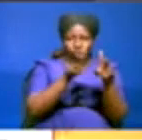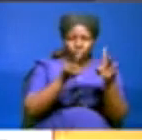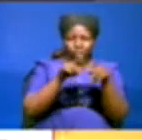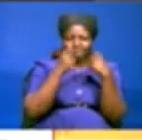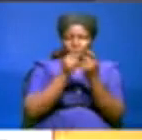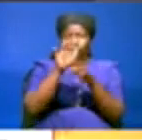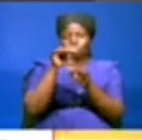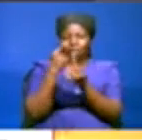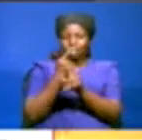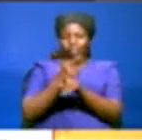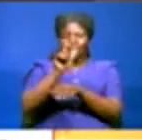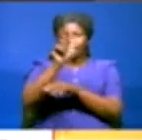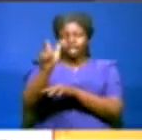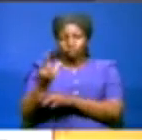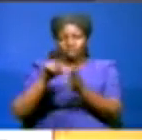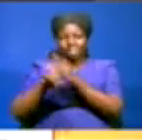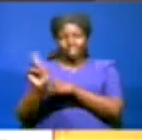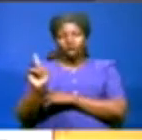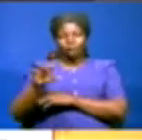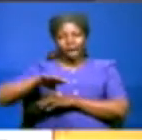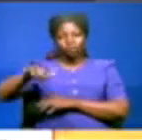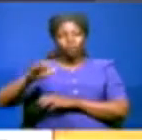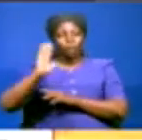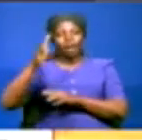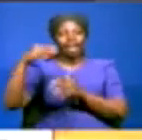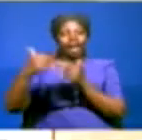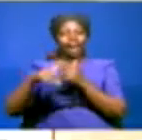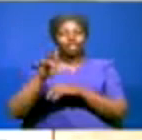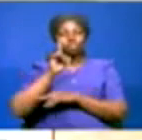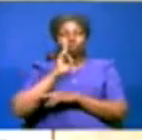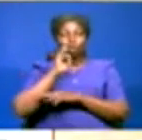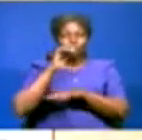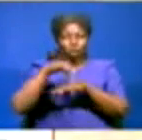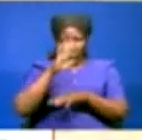Nairobi County, will end tomorrow, Sunday.